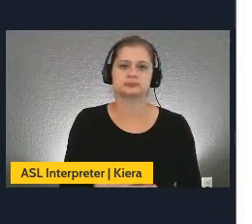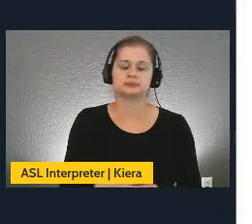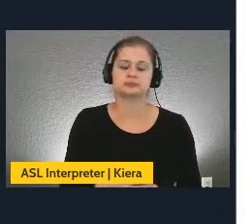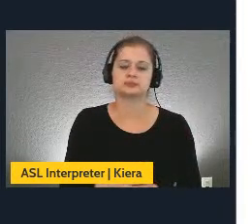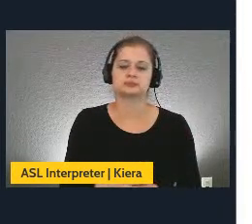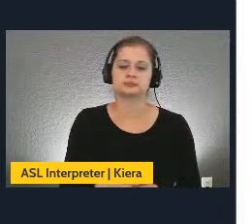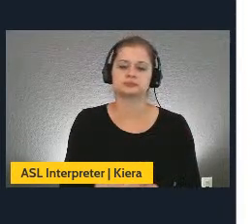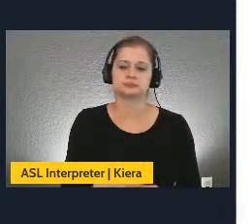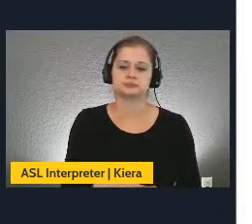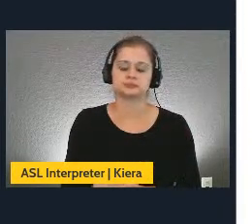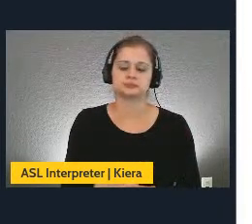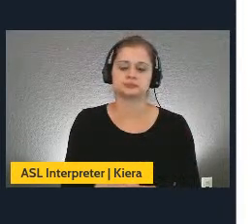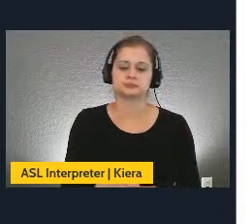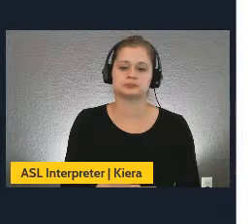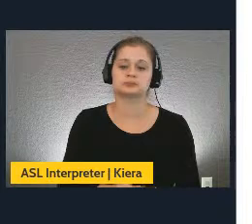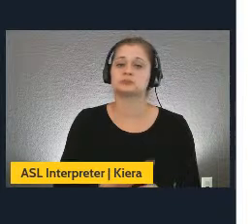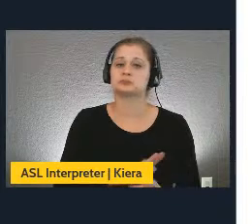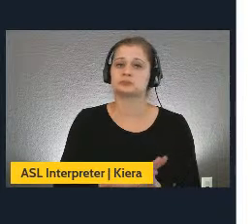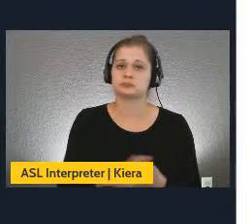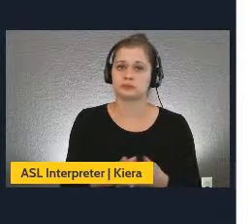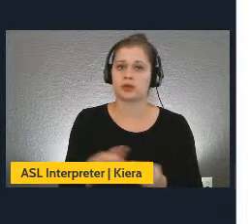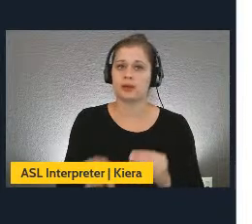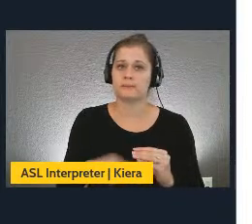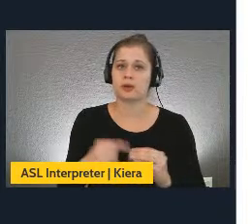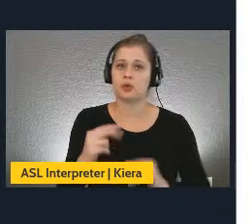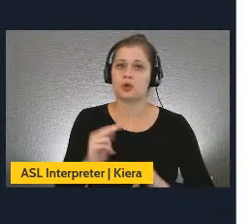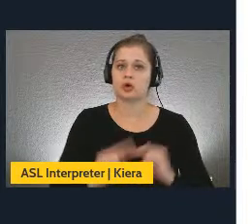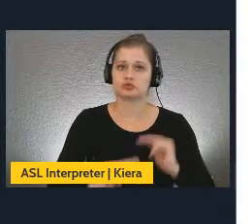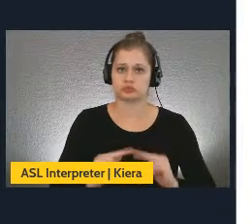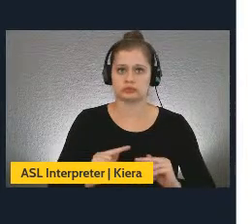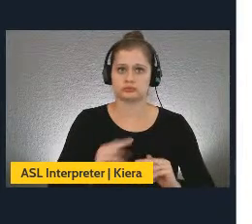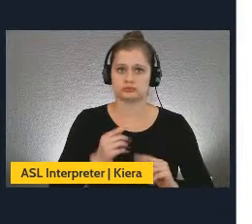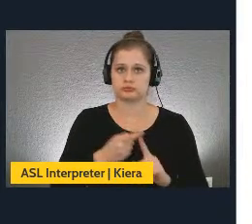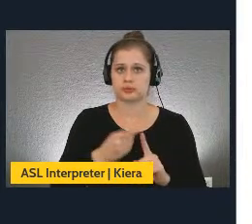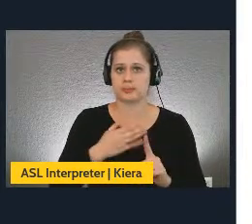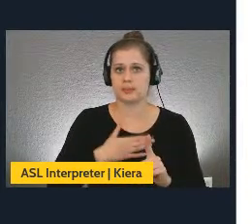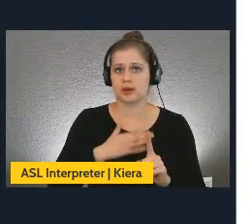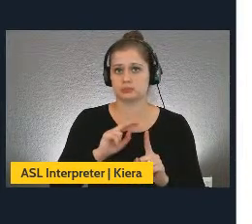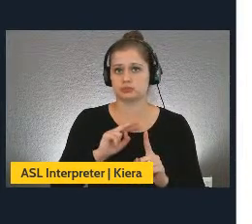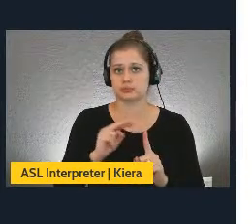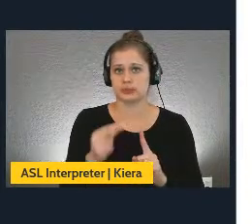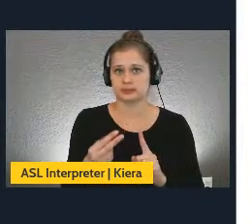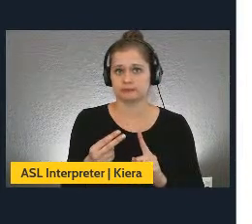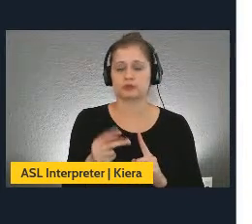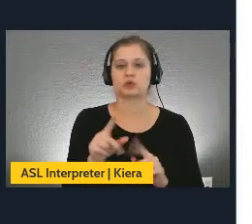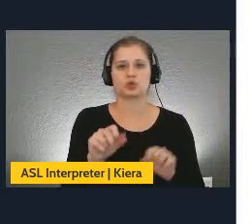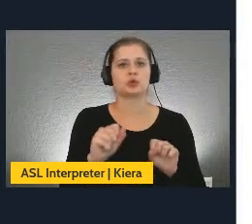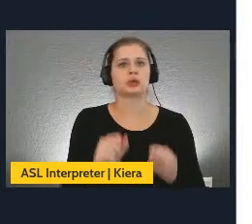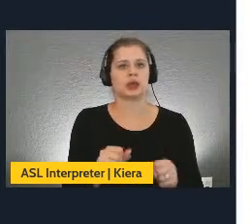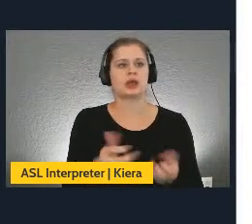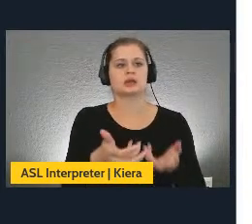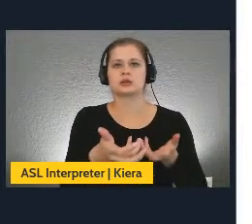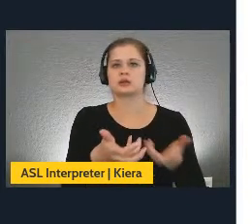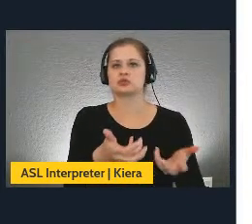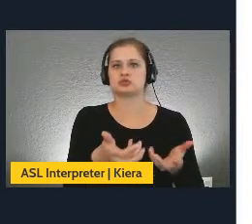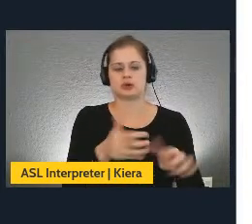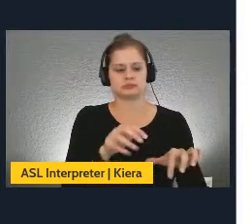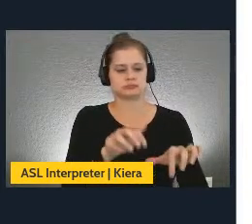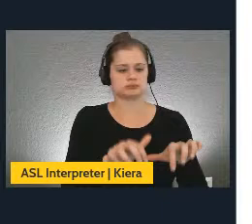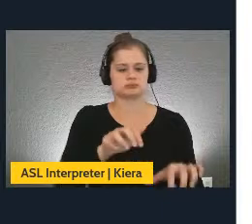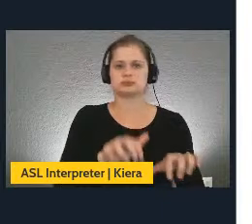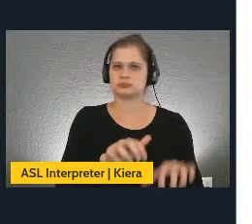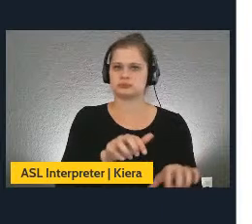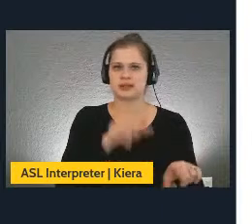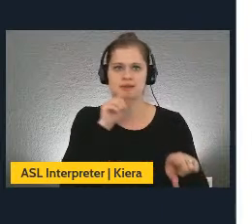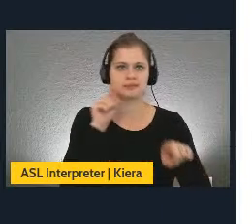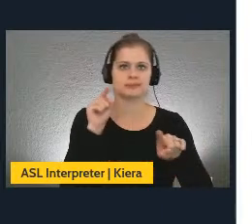So the great thing about constructs, from my point of view, is you can interact with them in a imperative way. So